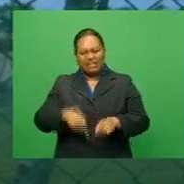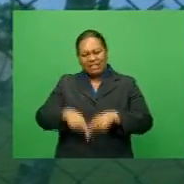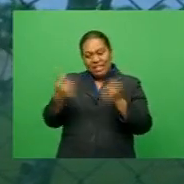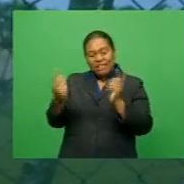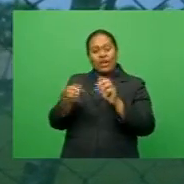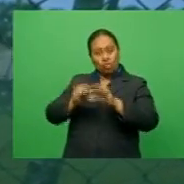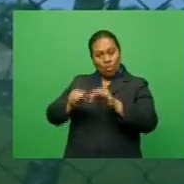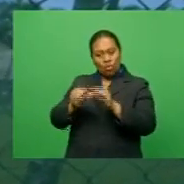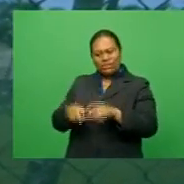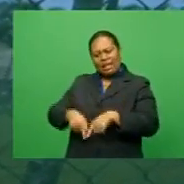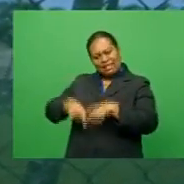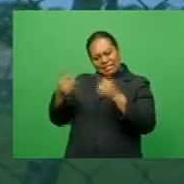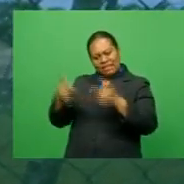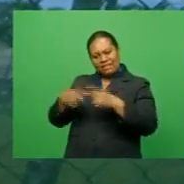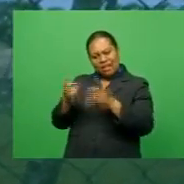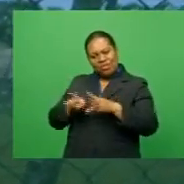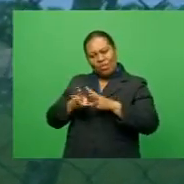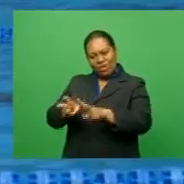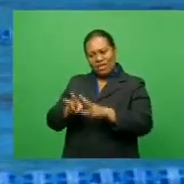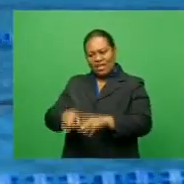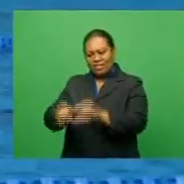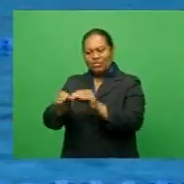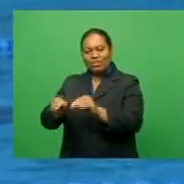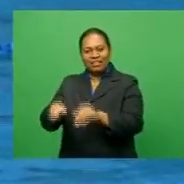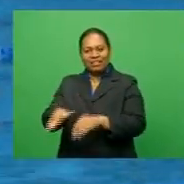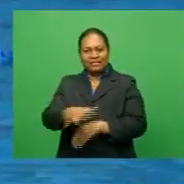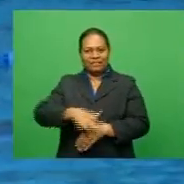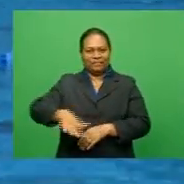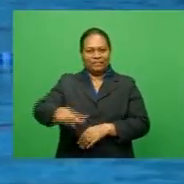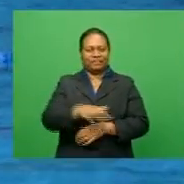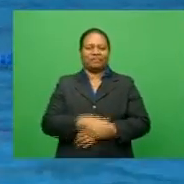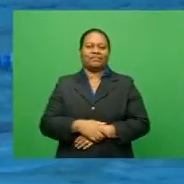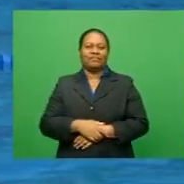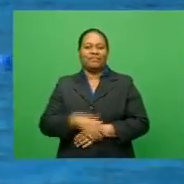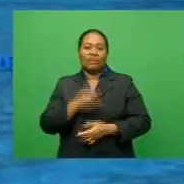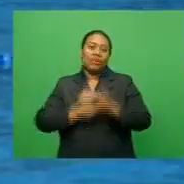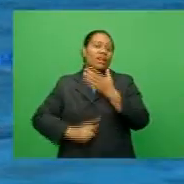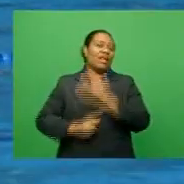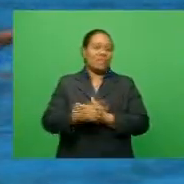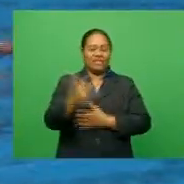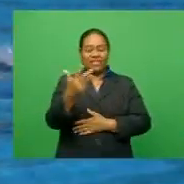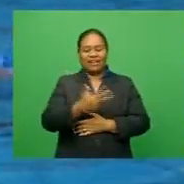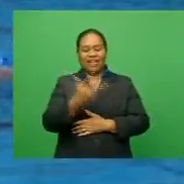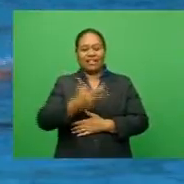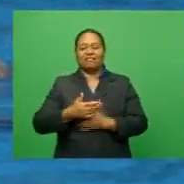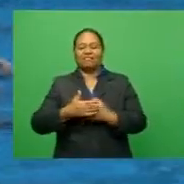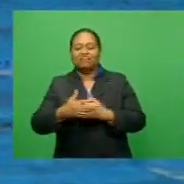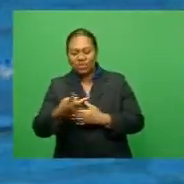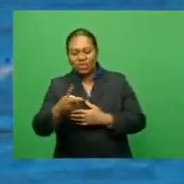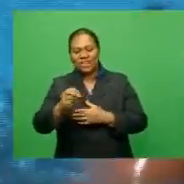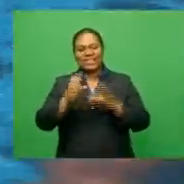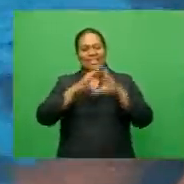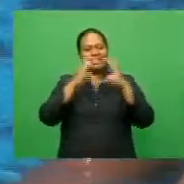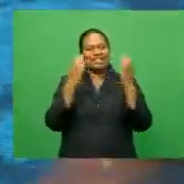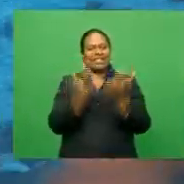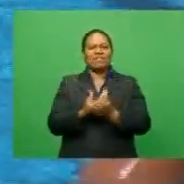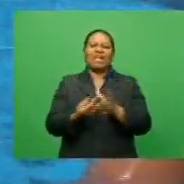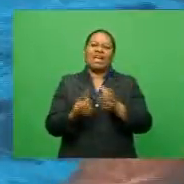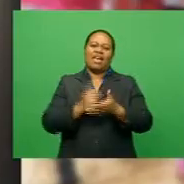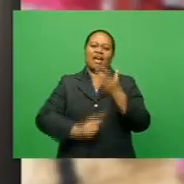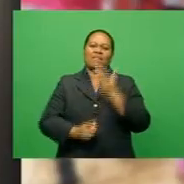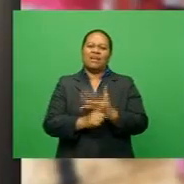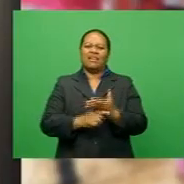different training programs that they've set for them. The Open Nationals will be held on the 19th and 20th December at the Aquatic Center.